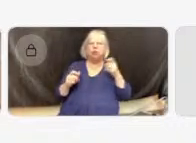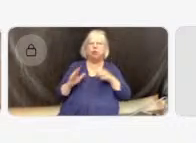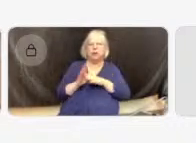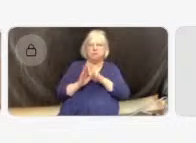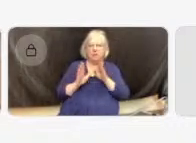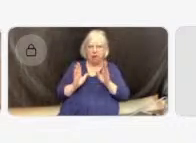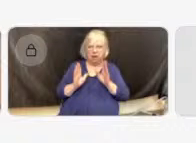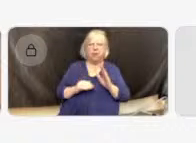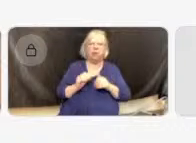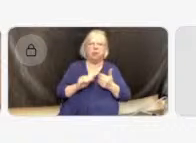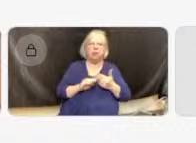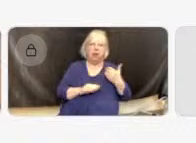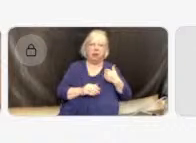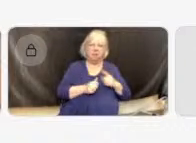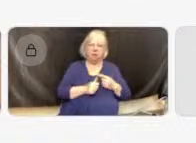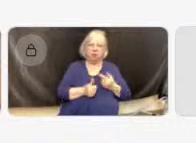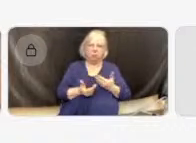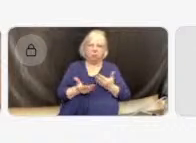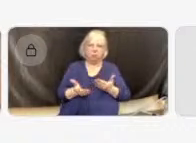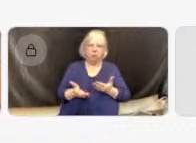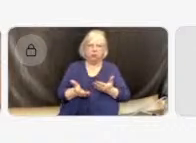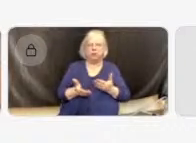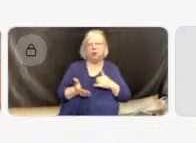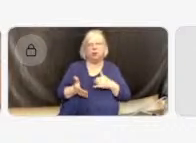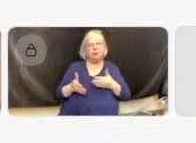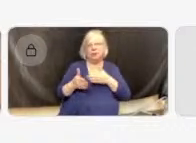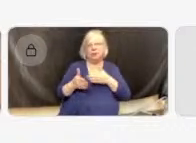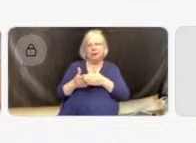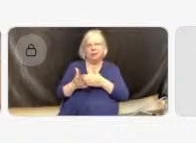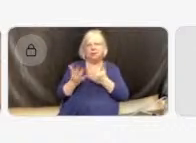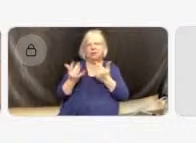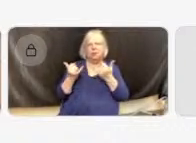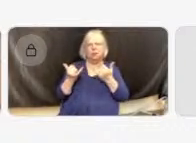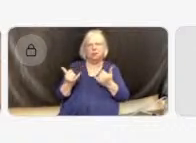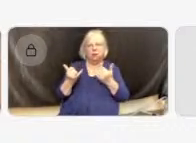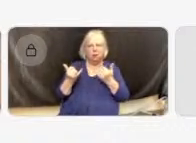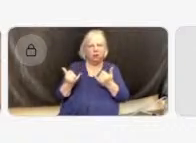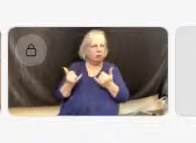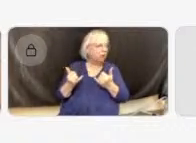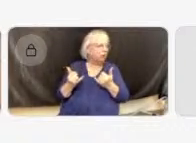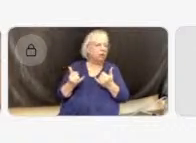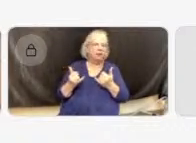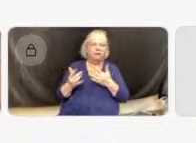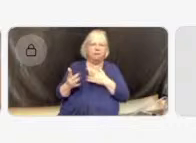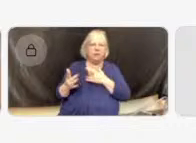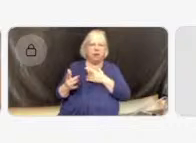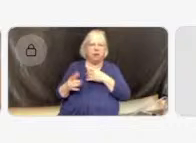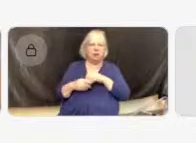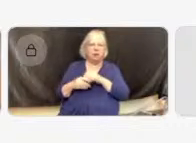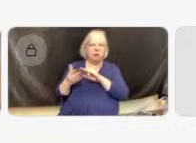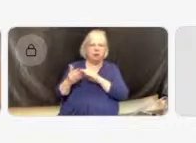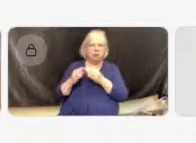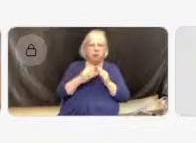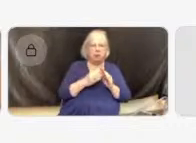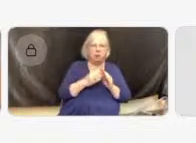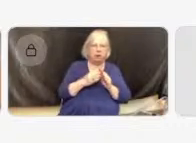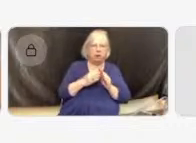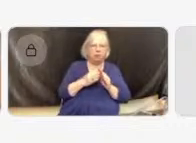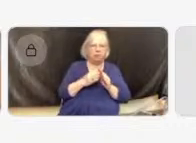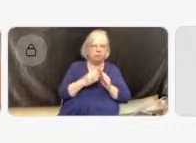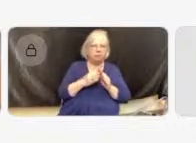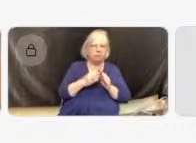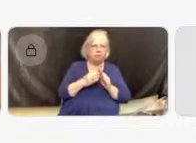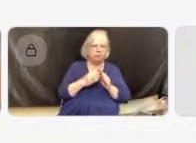development that goes against the current restrictions in the community that, as far as I know, within that